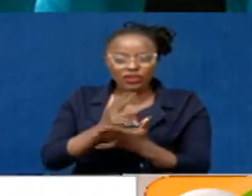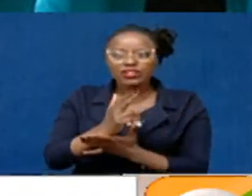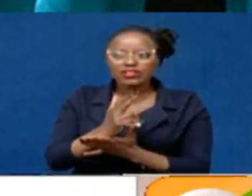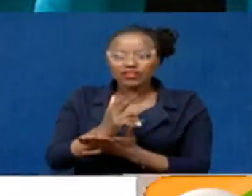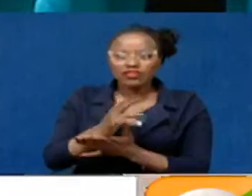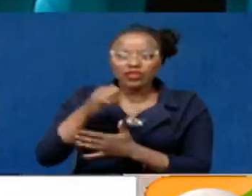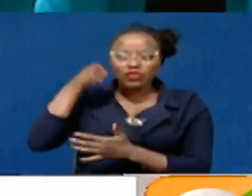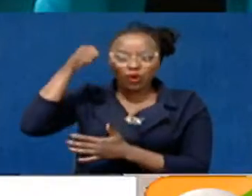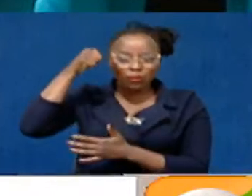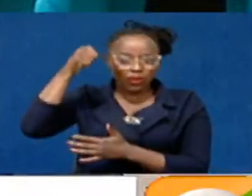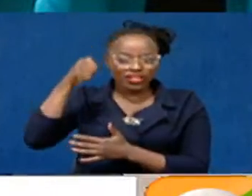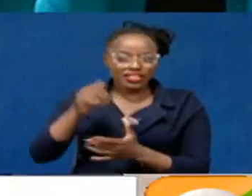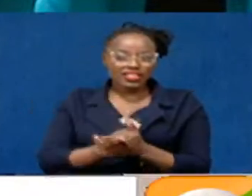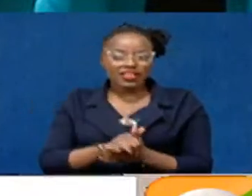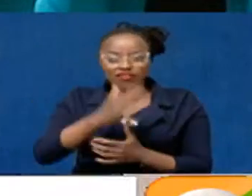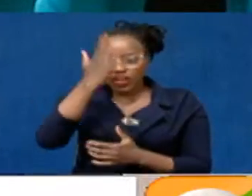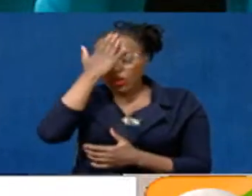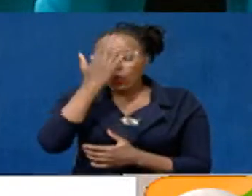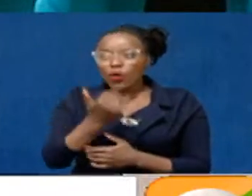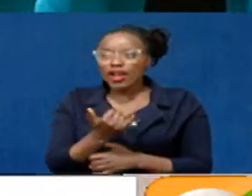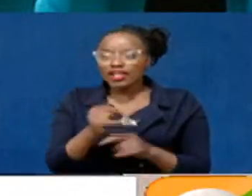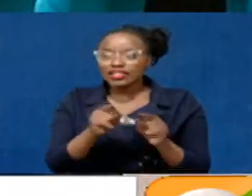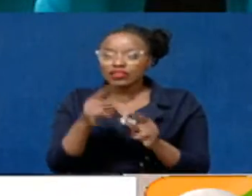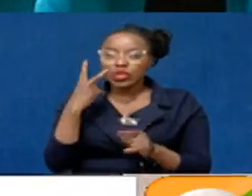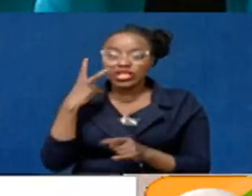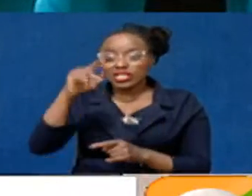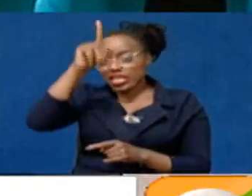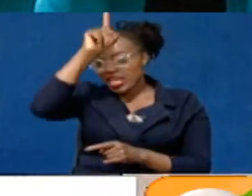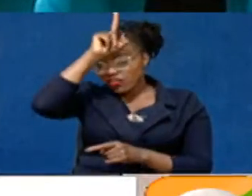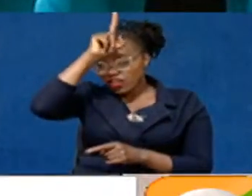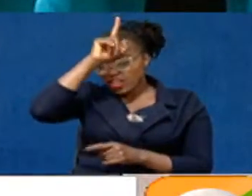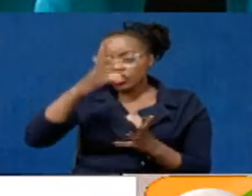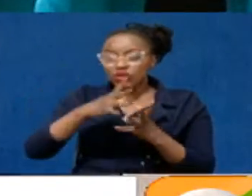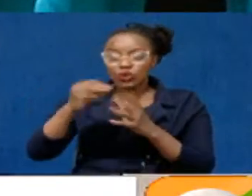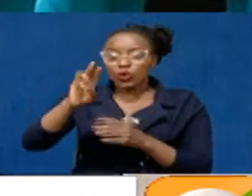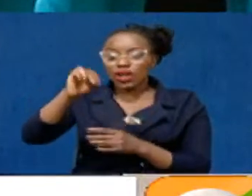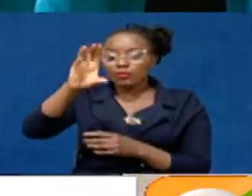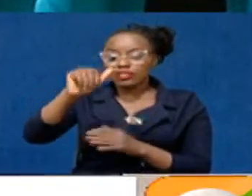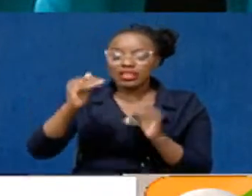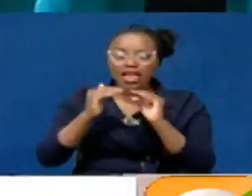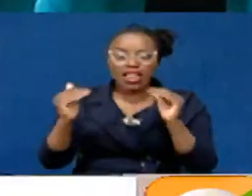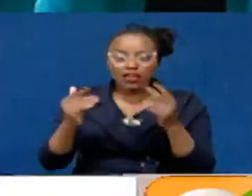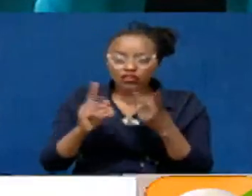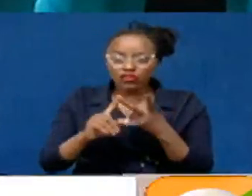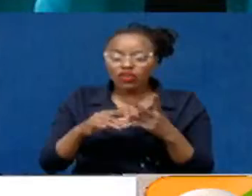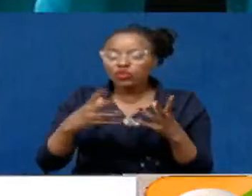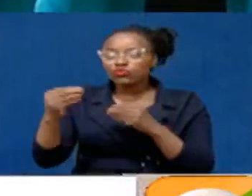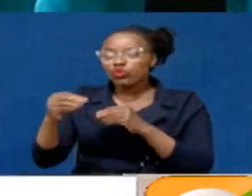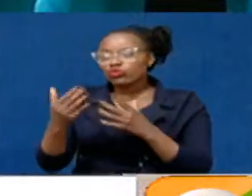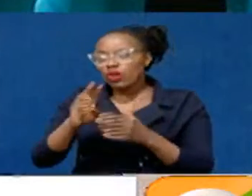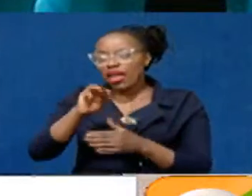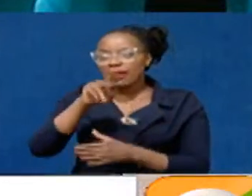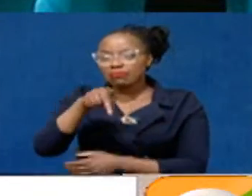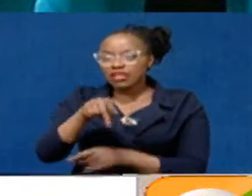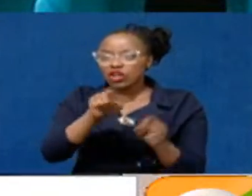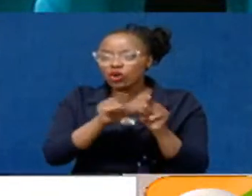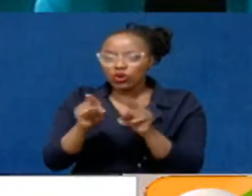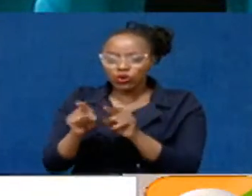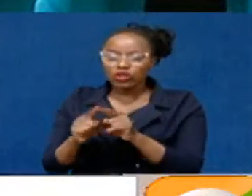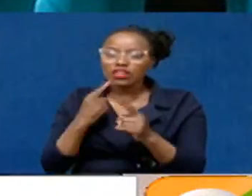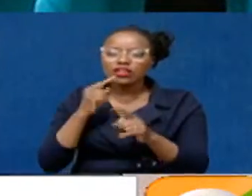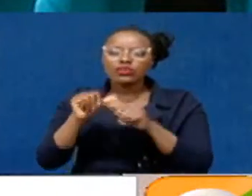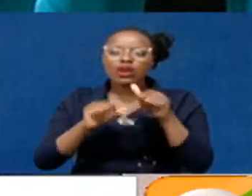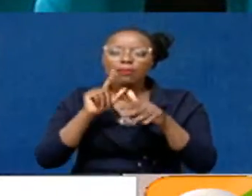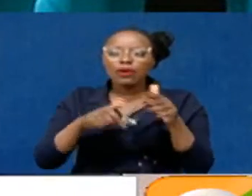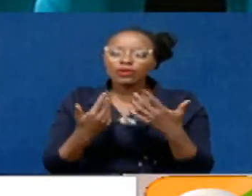of politics. Because look at us, even in the villages, go to MCA level, go to a member of parliament, you know, they'll